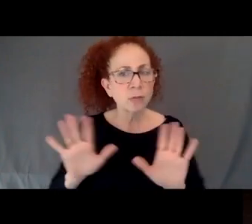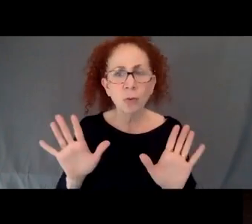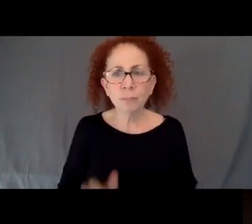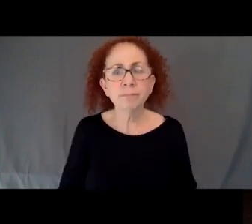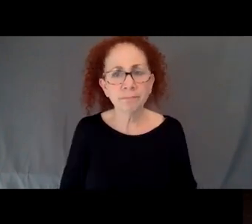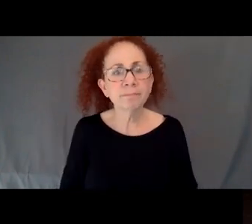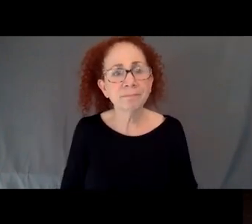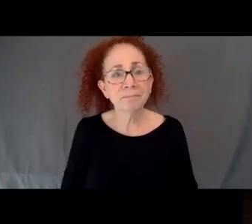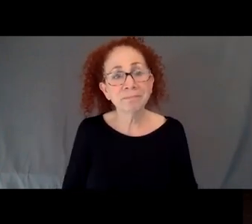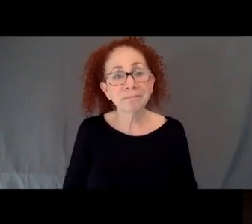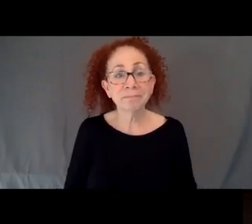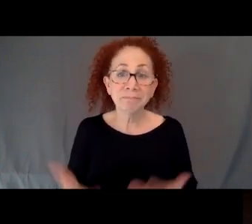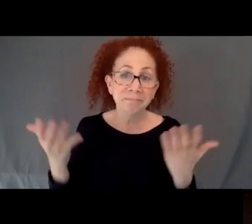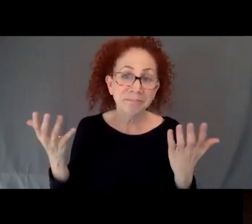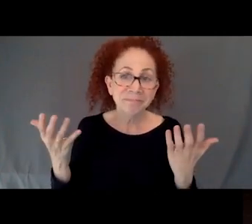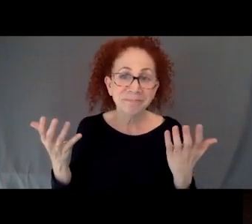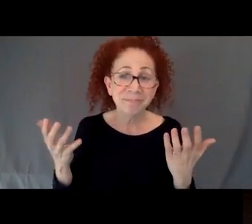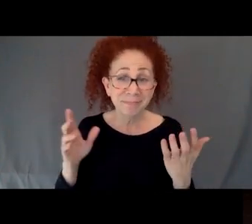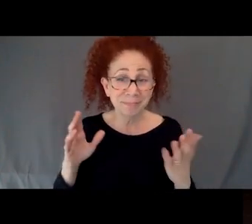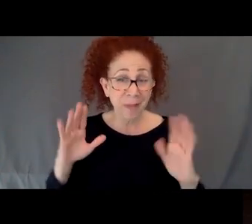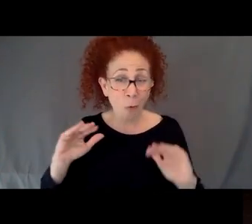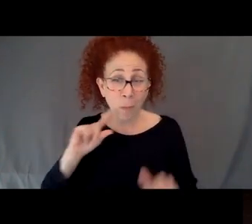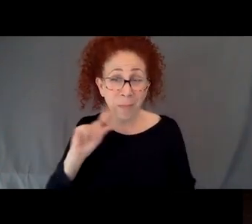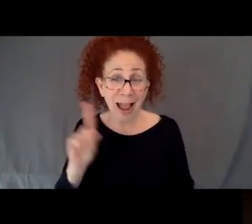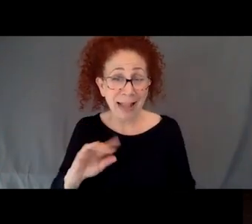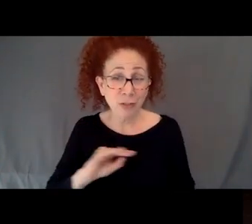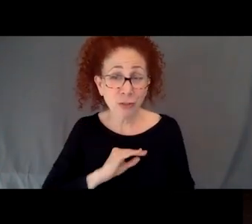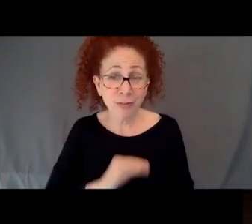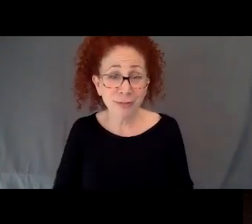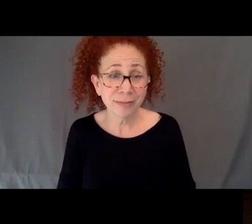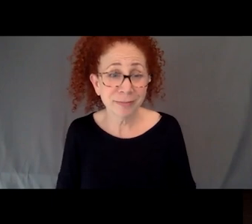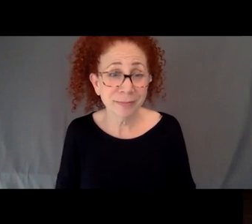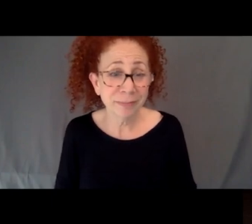Yeah. I hope I answered that.